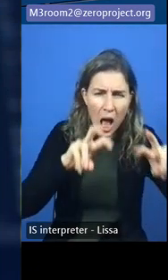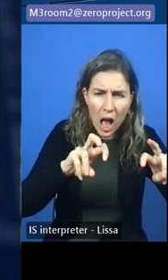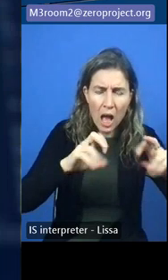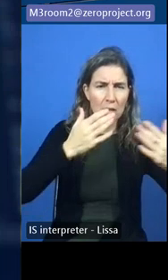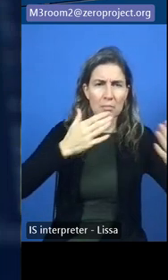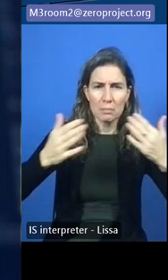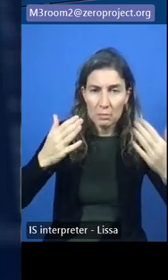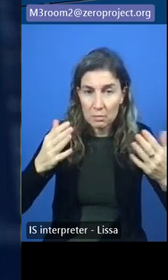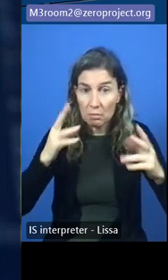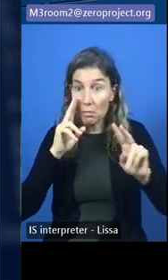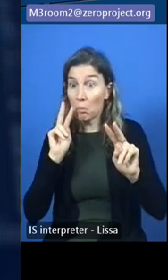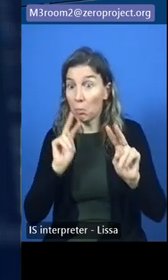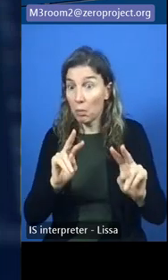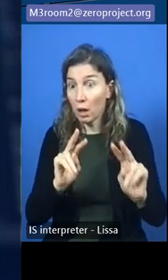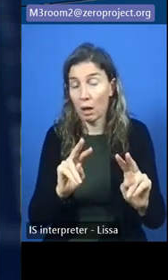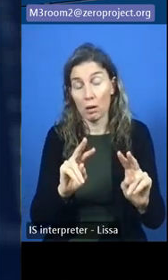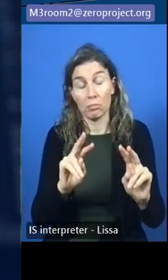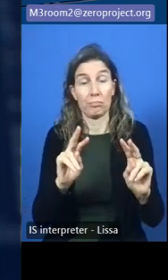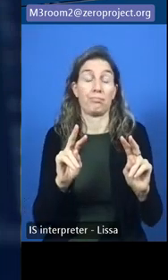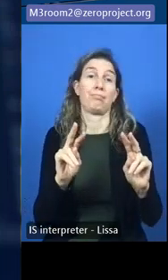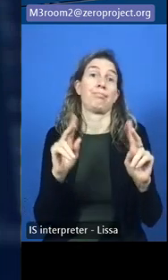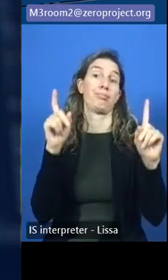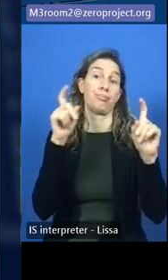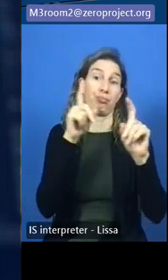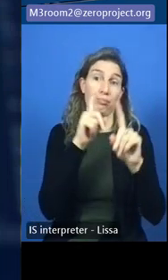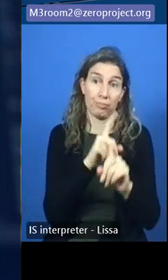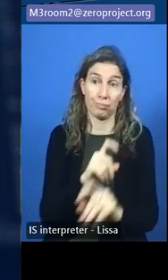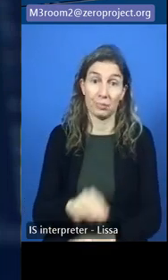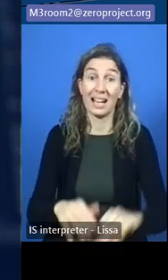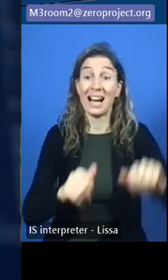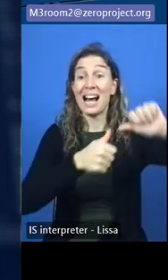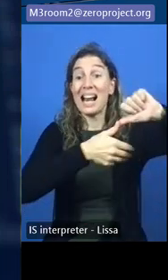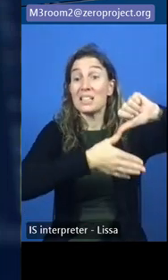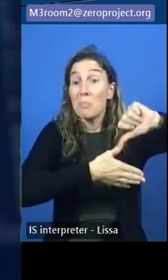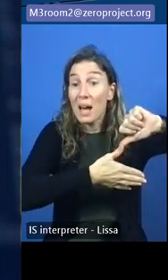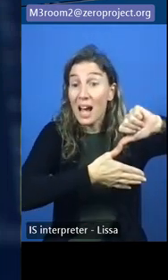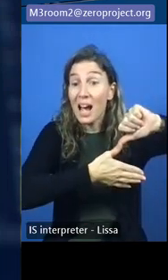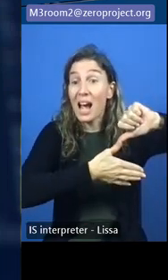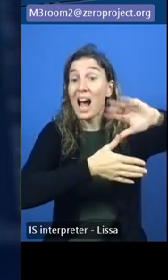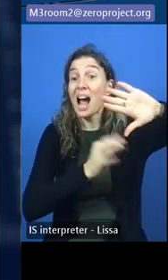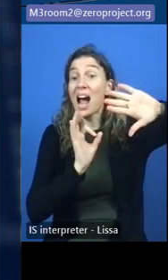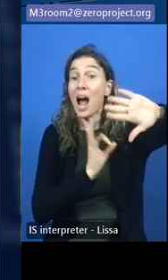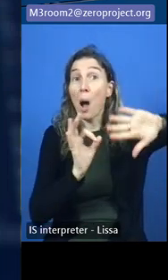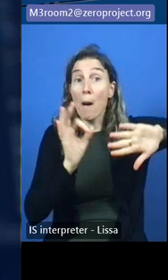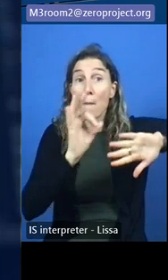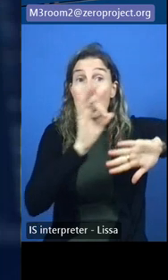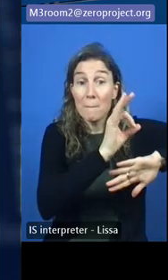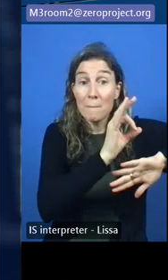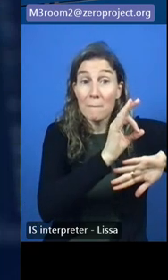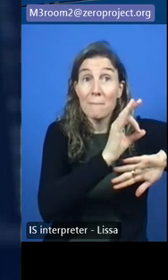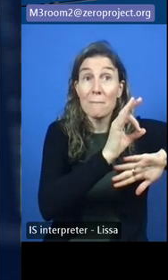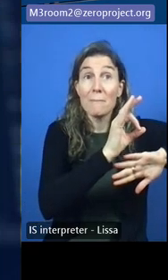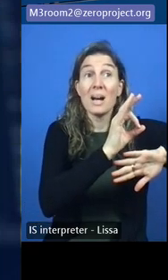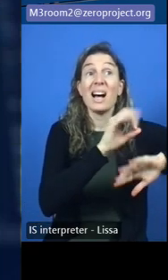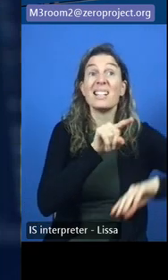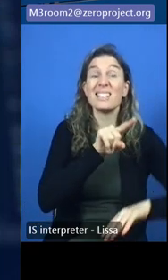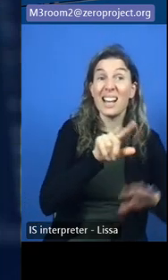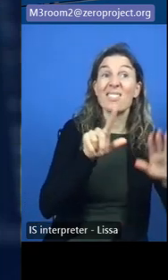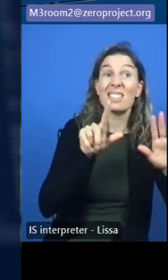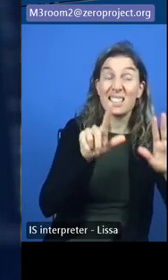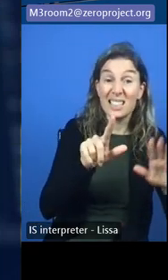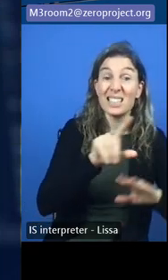monitoring. In Latin America and the Caribbean alone, 17 countries are signatories to a regional convention